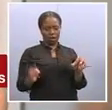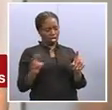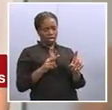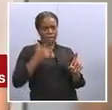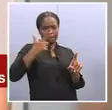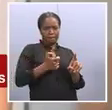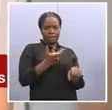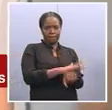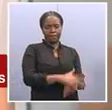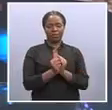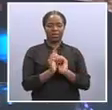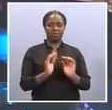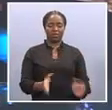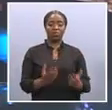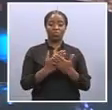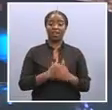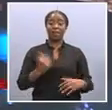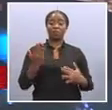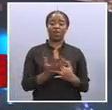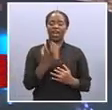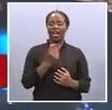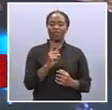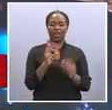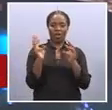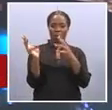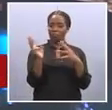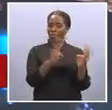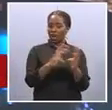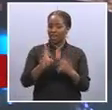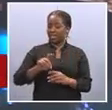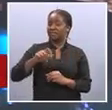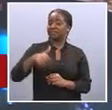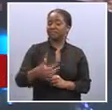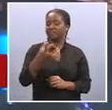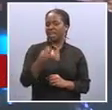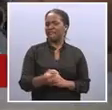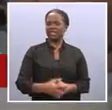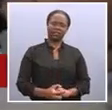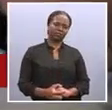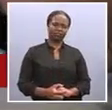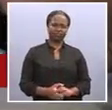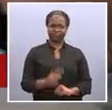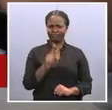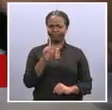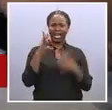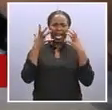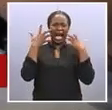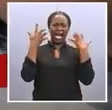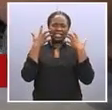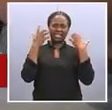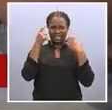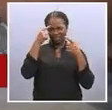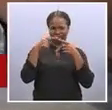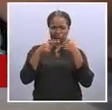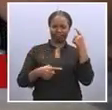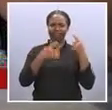children. After the break, it'll be time for your weather details, and then a psychic cat is set to predict the